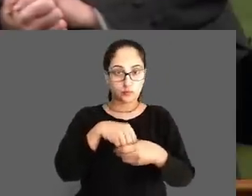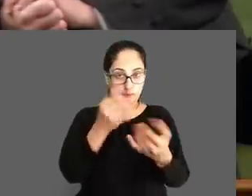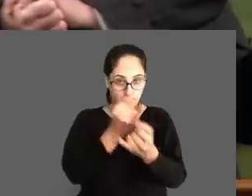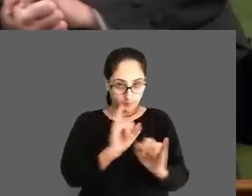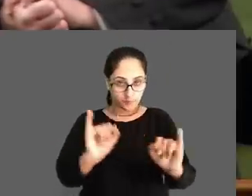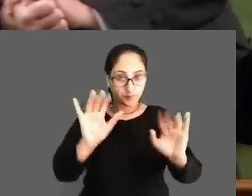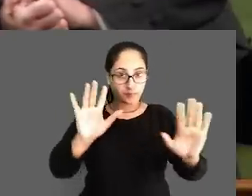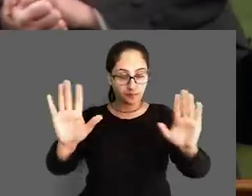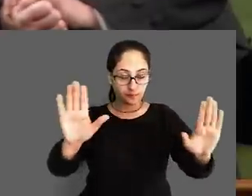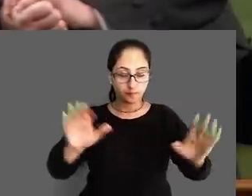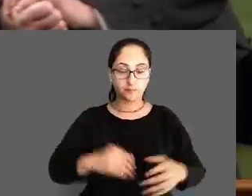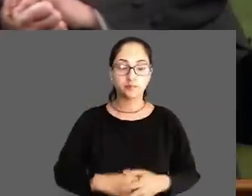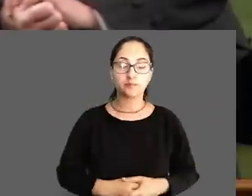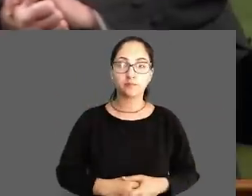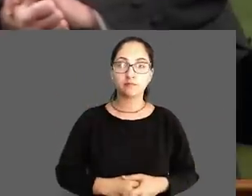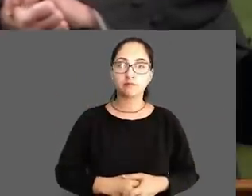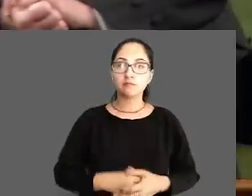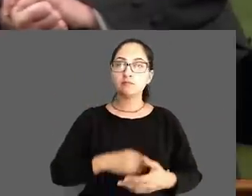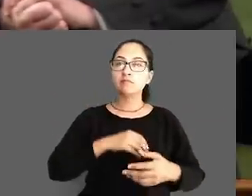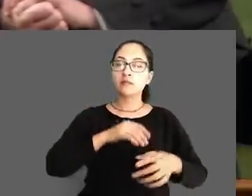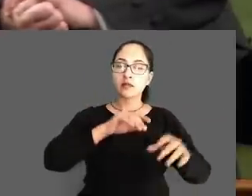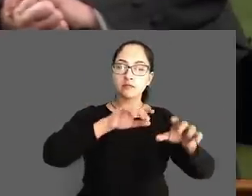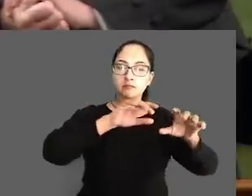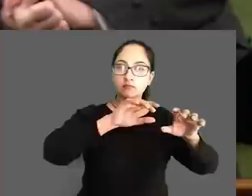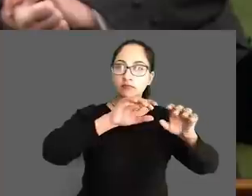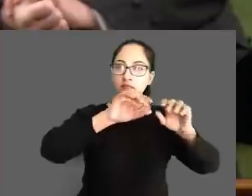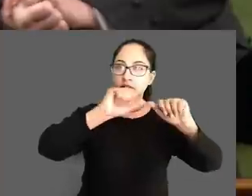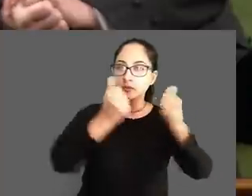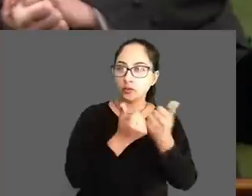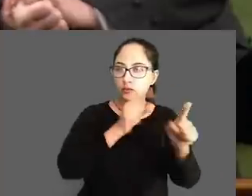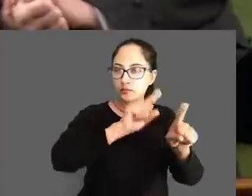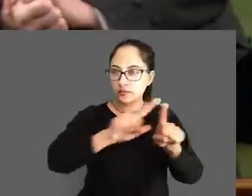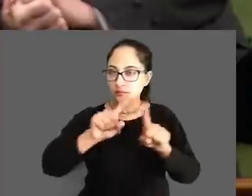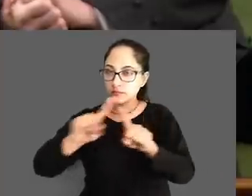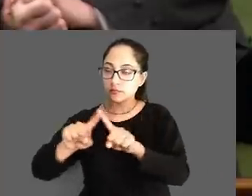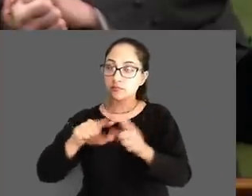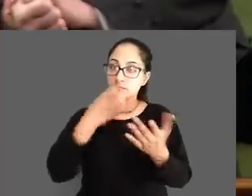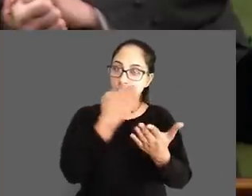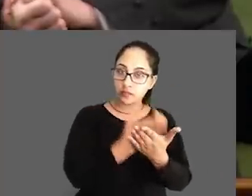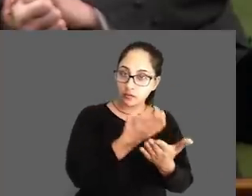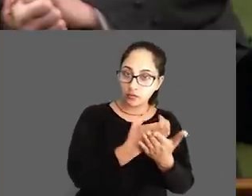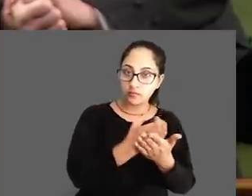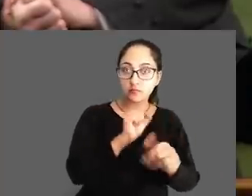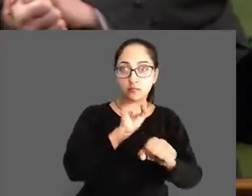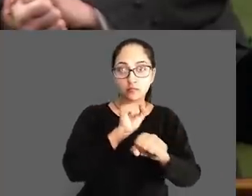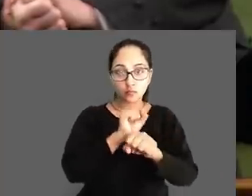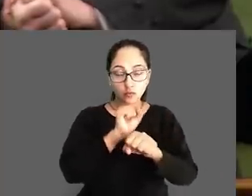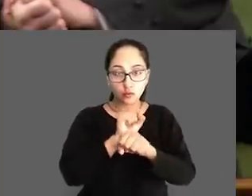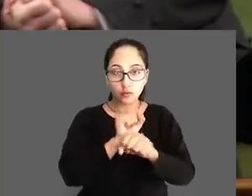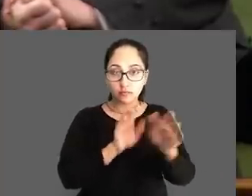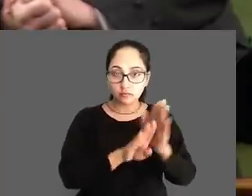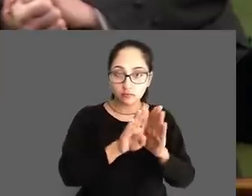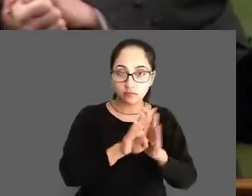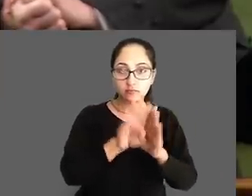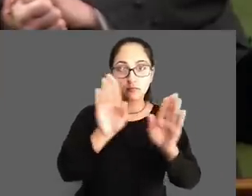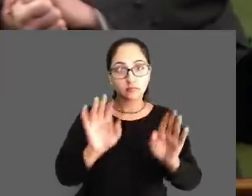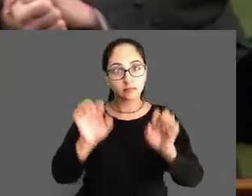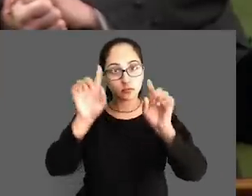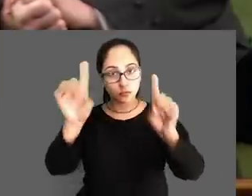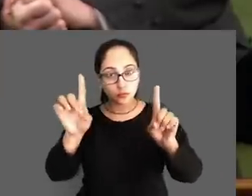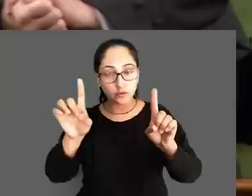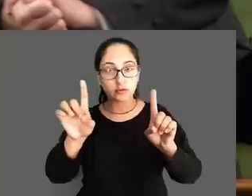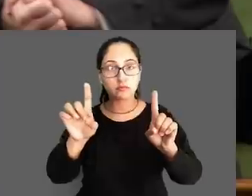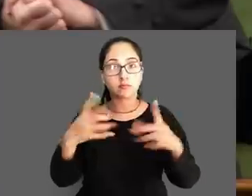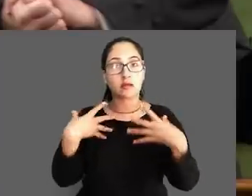development, job creation, education, healthcare, as well as important cultural